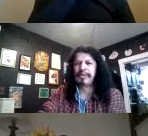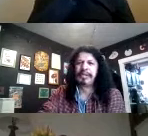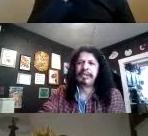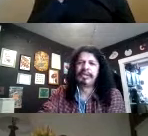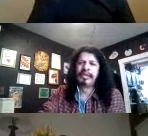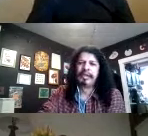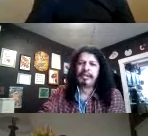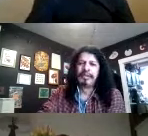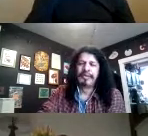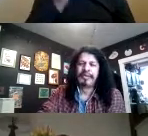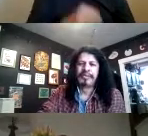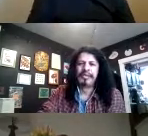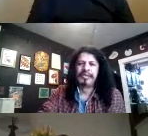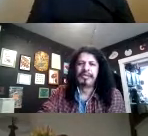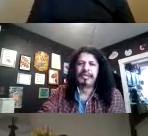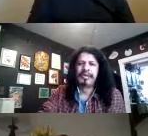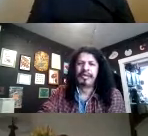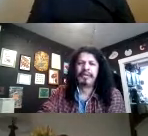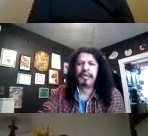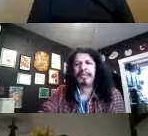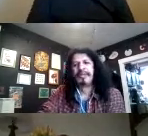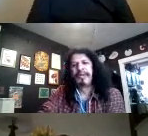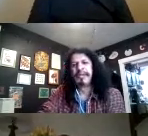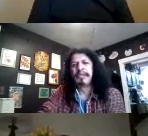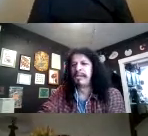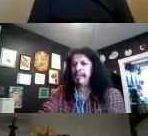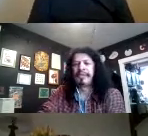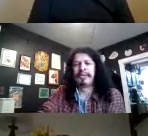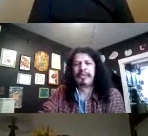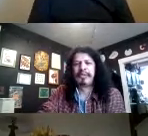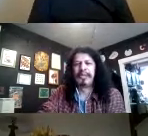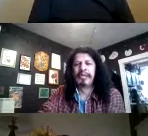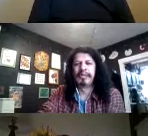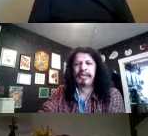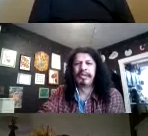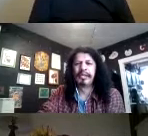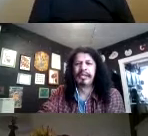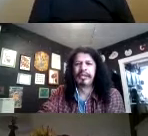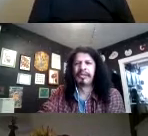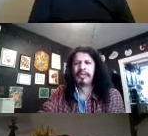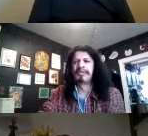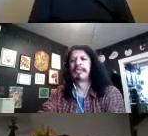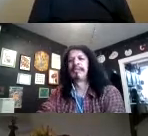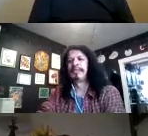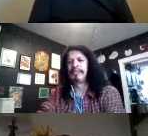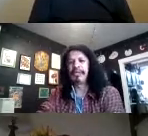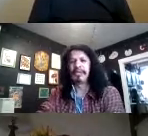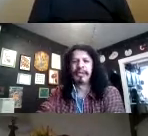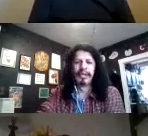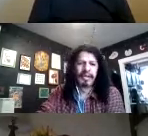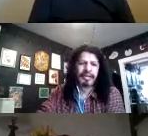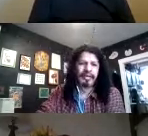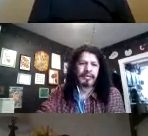being recorded. And if for some reason you have family or friends, neighbors that couldn't be here tonight, and they're also interested about this